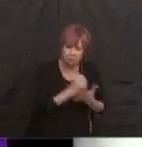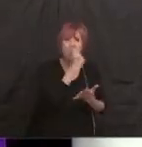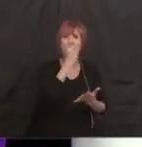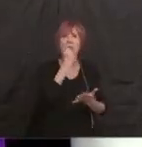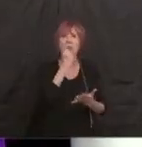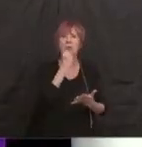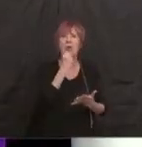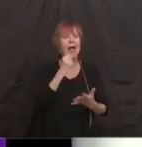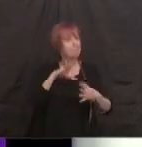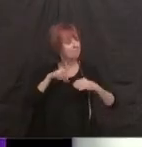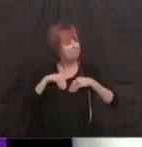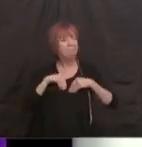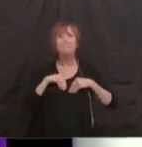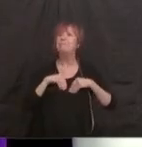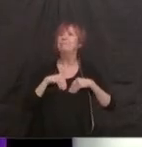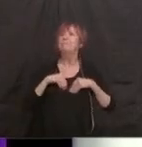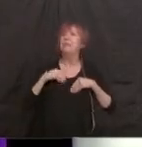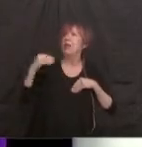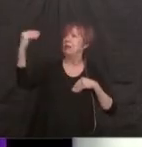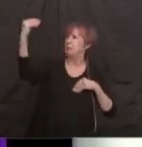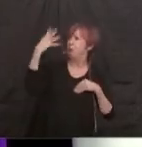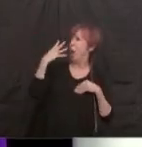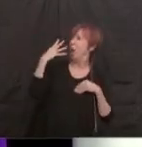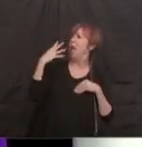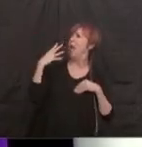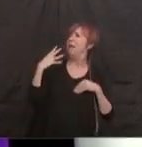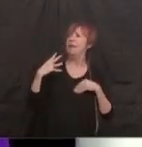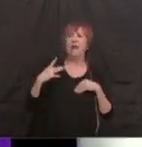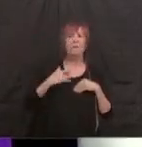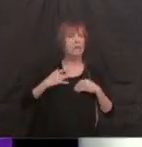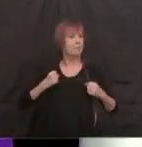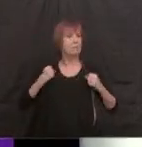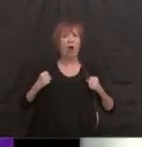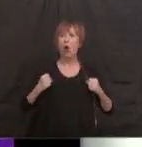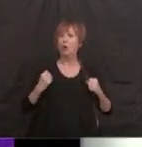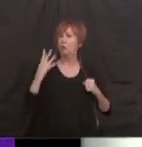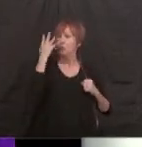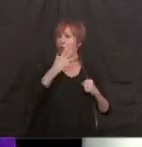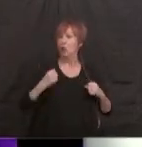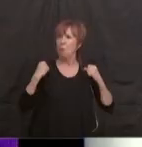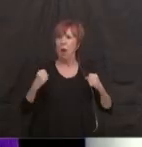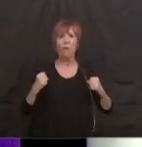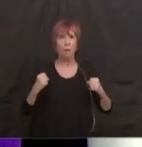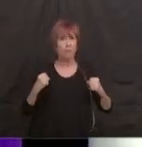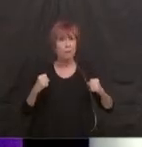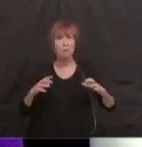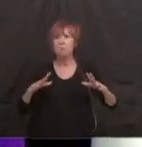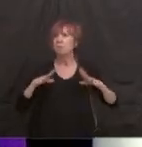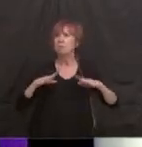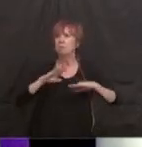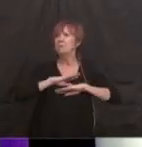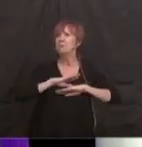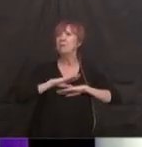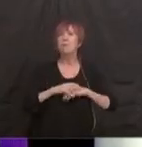being okay with the spotlight, being okay with being powerful is enough. I just recently sent